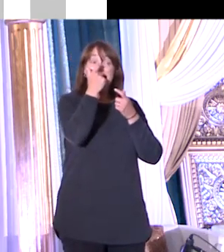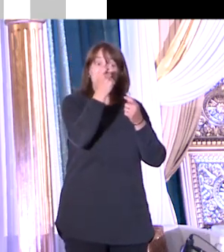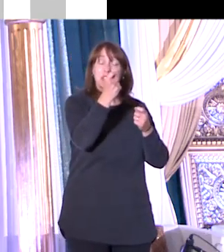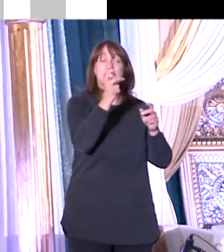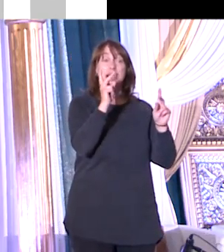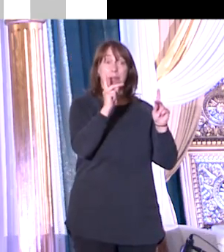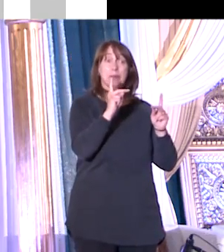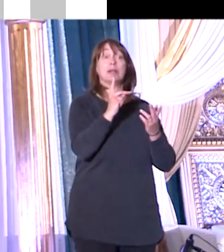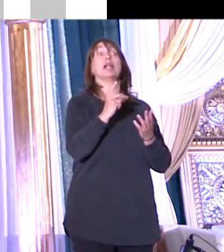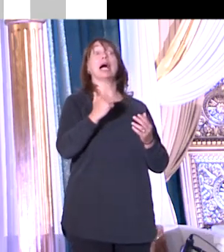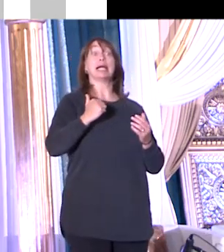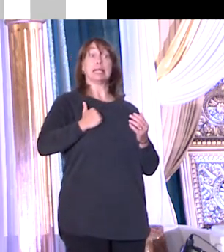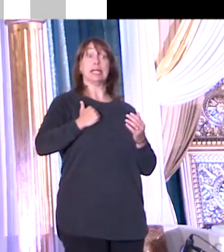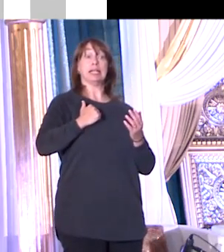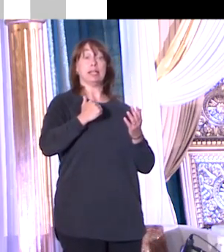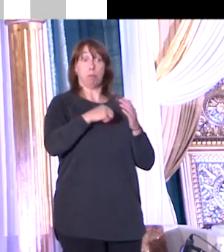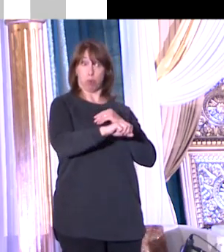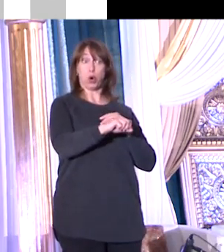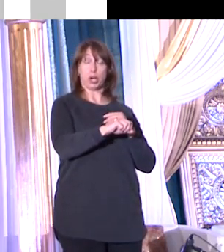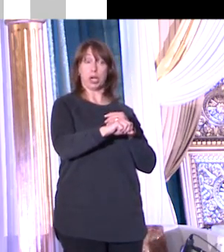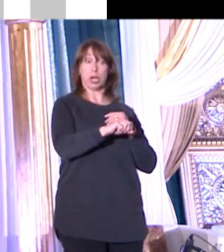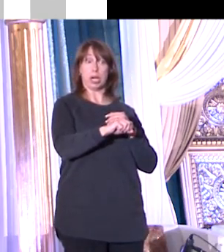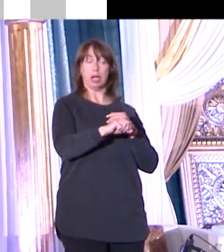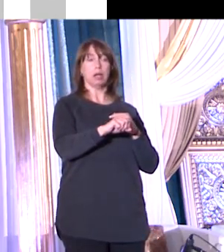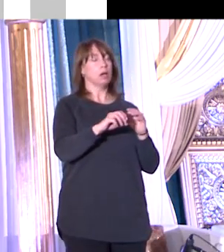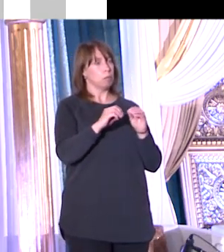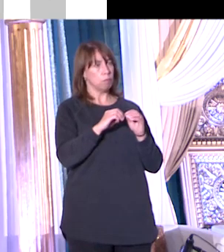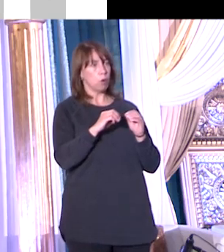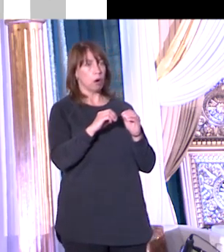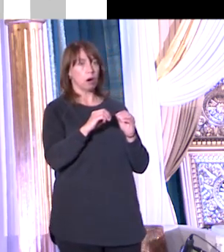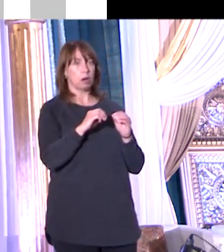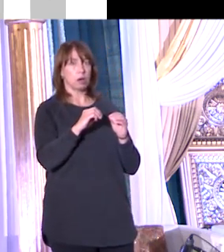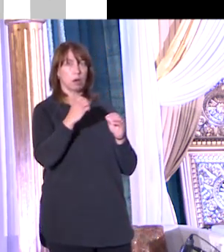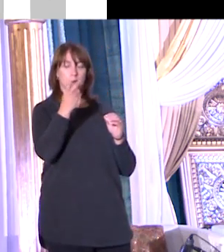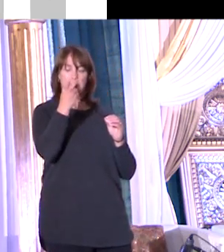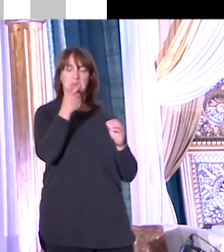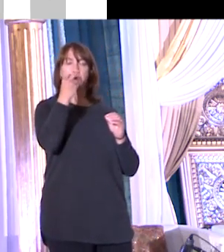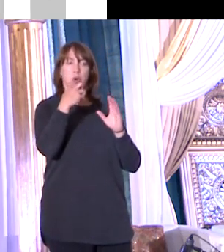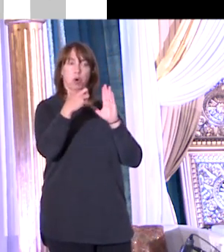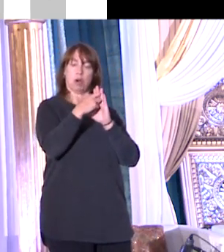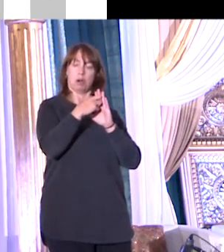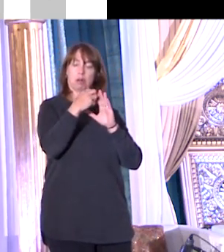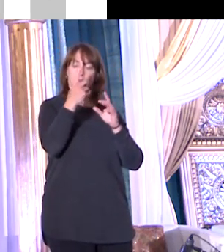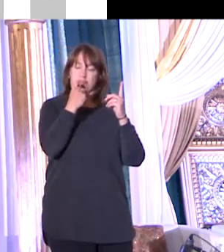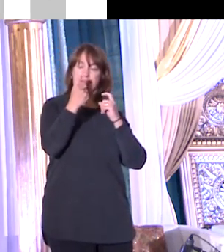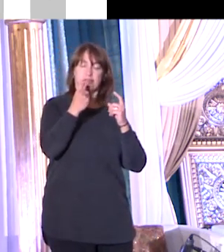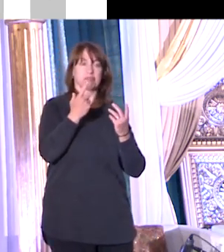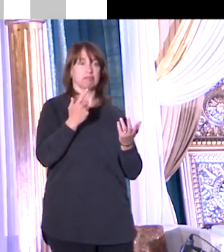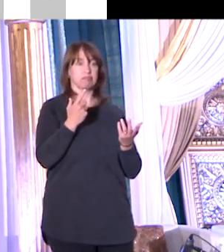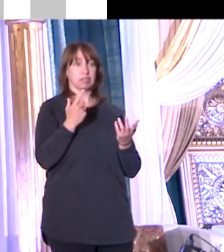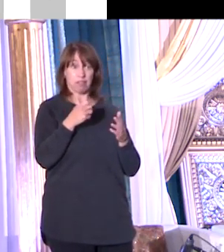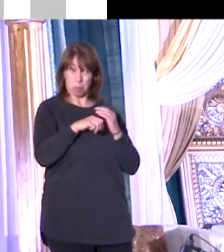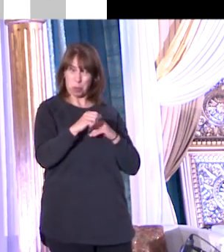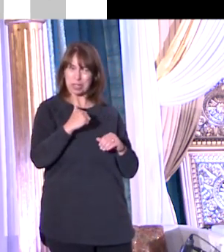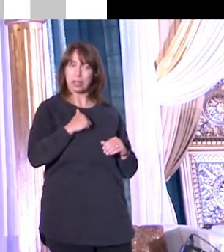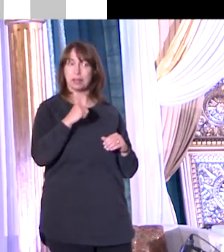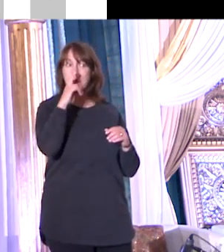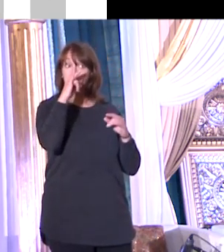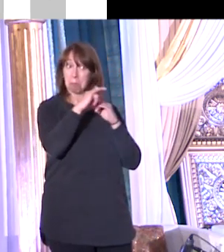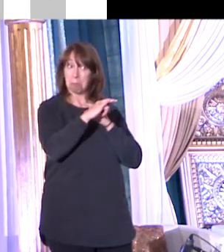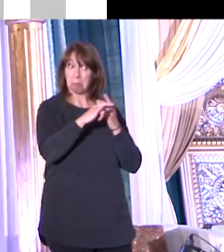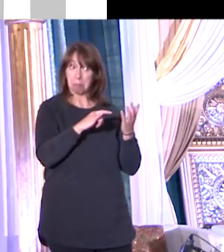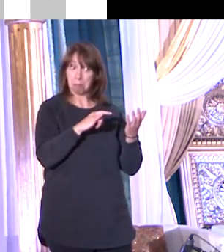to experience difficult times at the border than those who are immigrants. This may have to do with expectations. Canadian-born Muslims